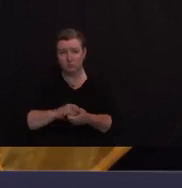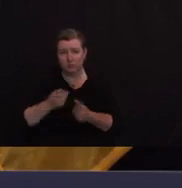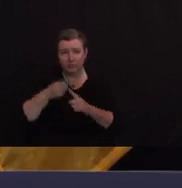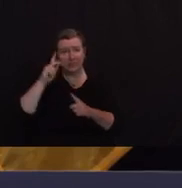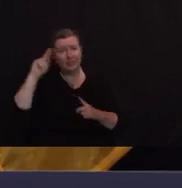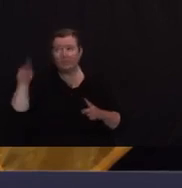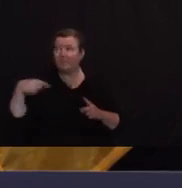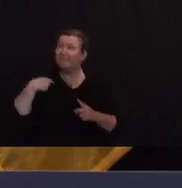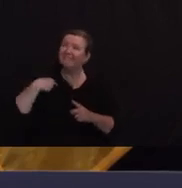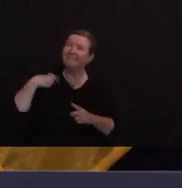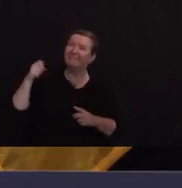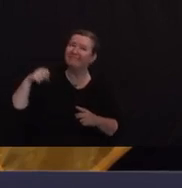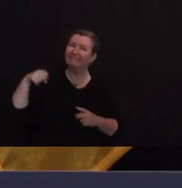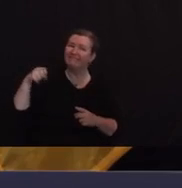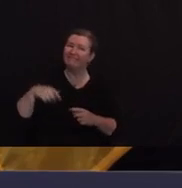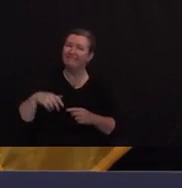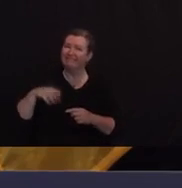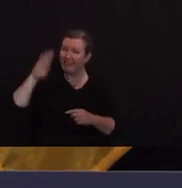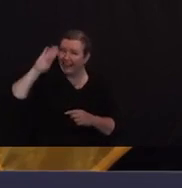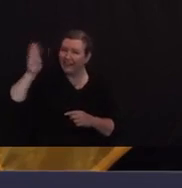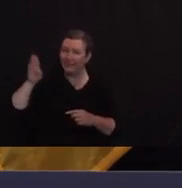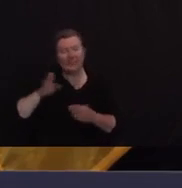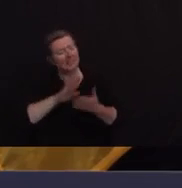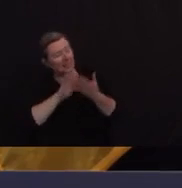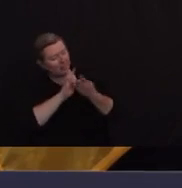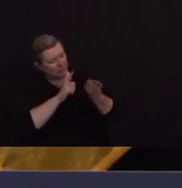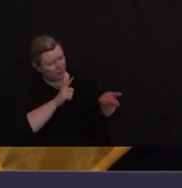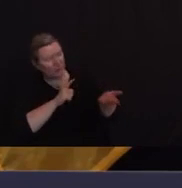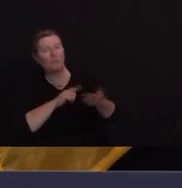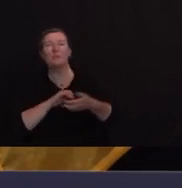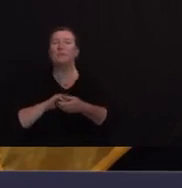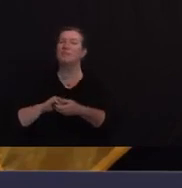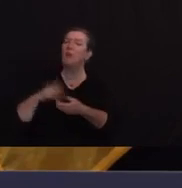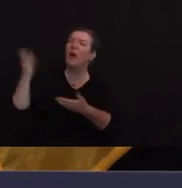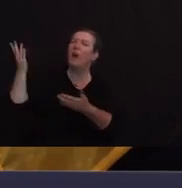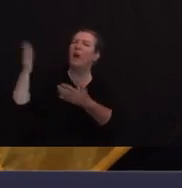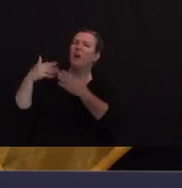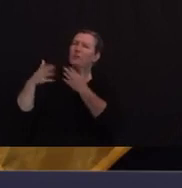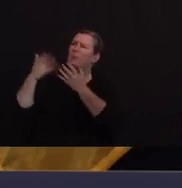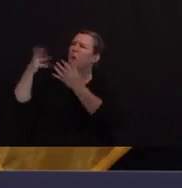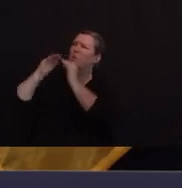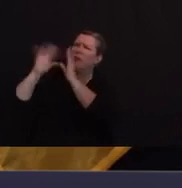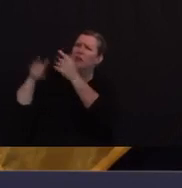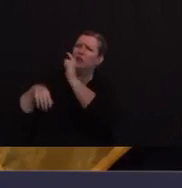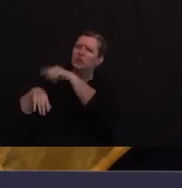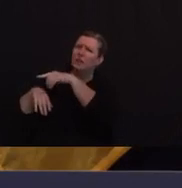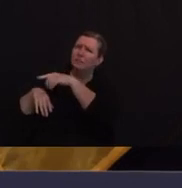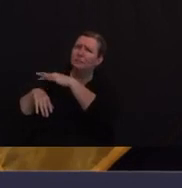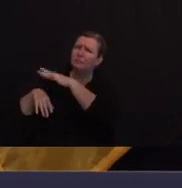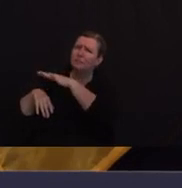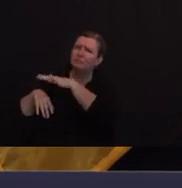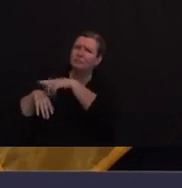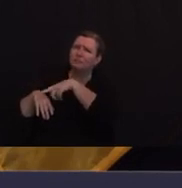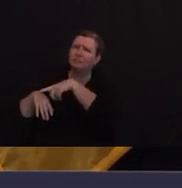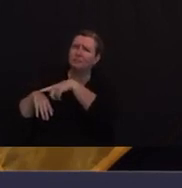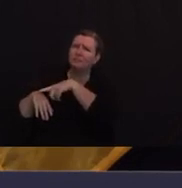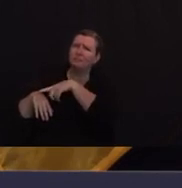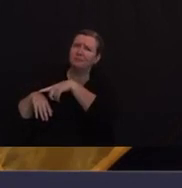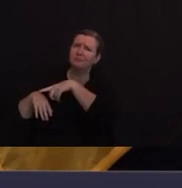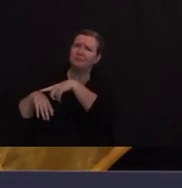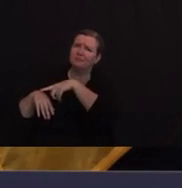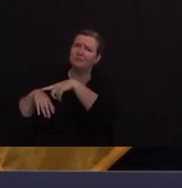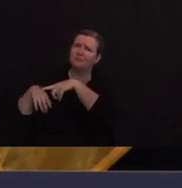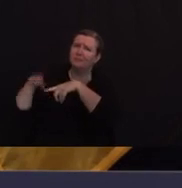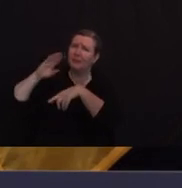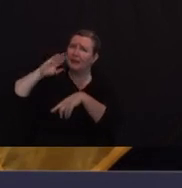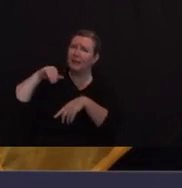6ABC in Philadelphia. Hi. Nice to see you. So clarification on the one question that was just asked. There have been, I know Camden County has